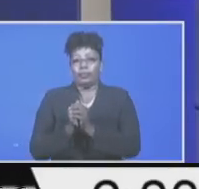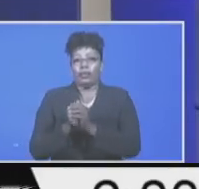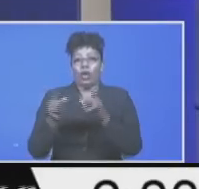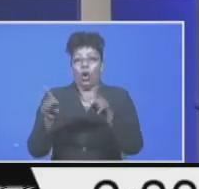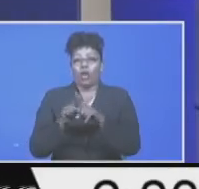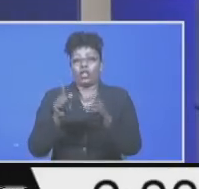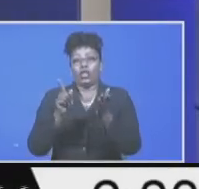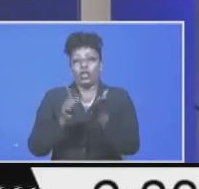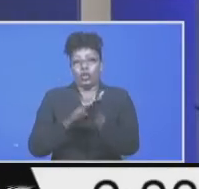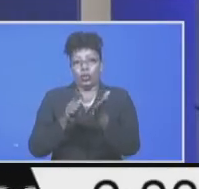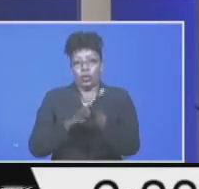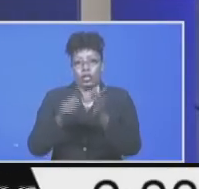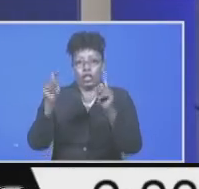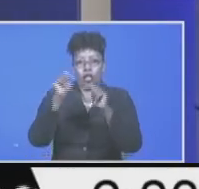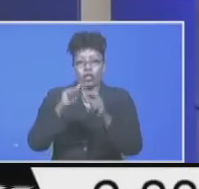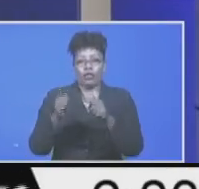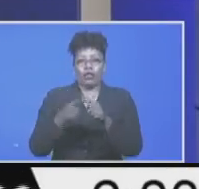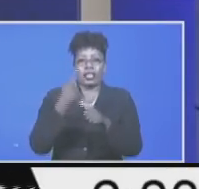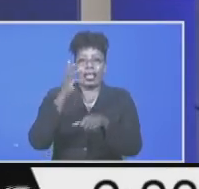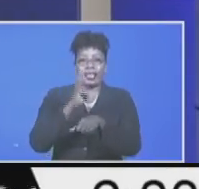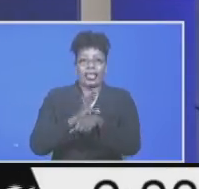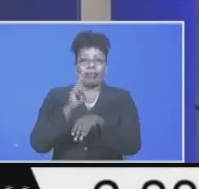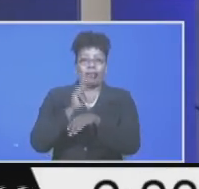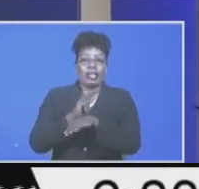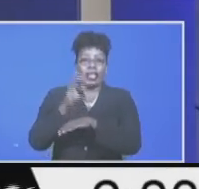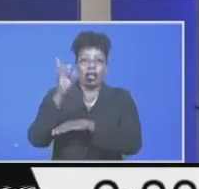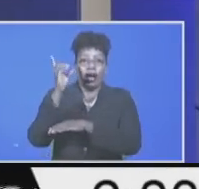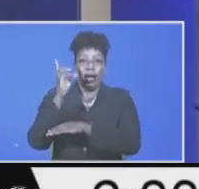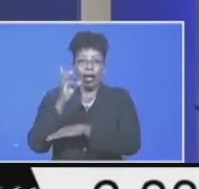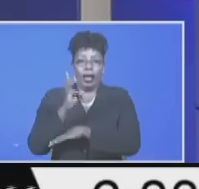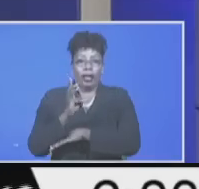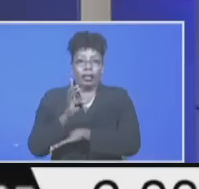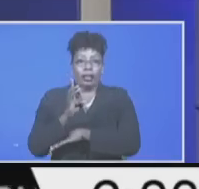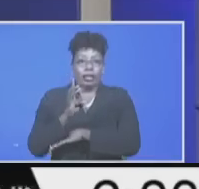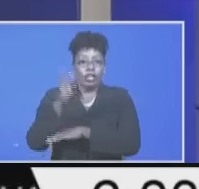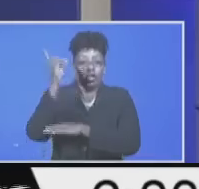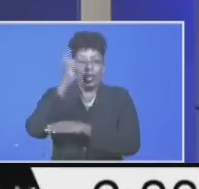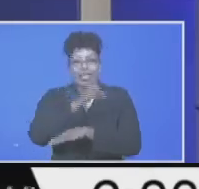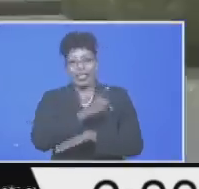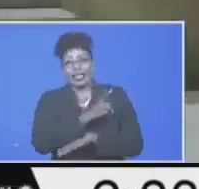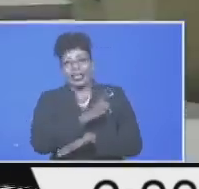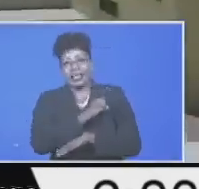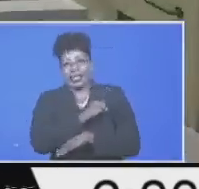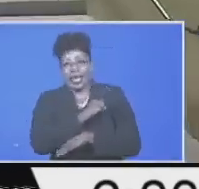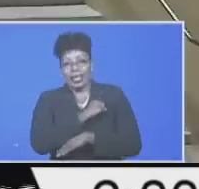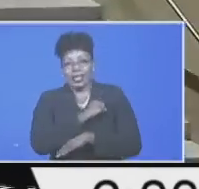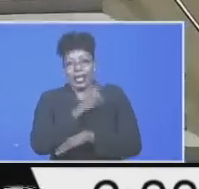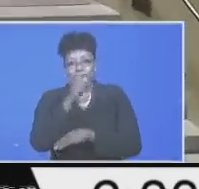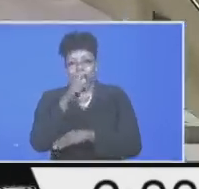Also making news this Tuesday, first at 6, Minister of Health, Dr. the Honorable Dwayne Sands, confirming that Princess Margaret